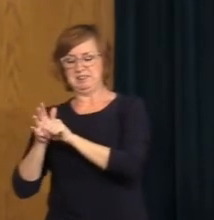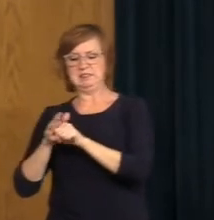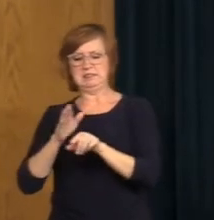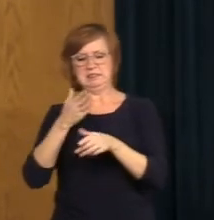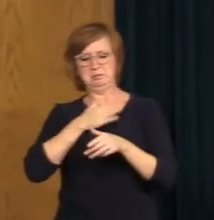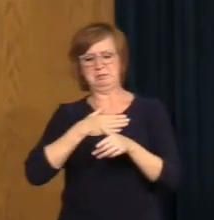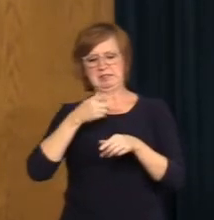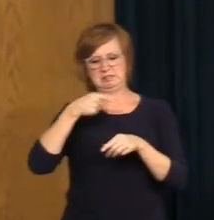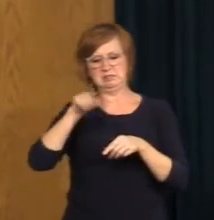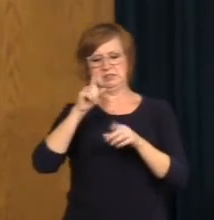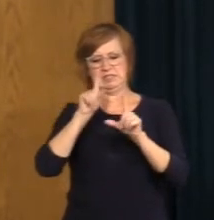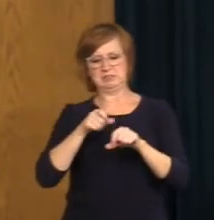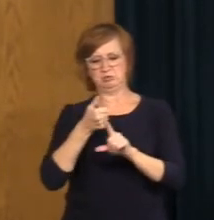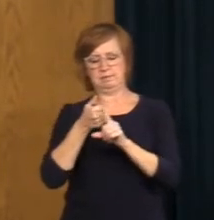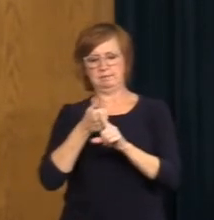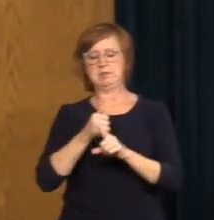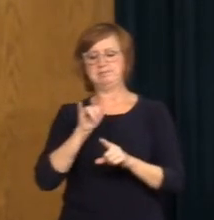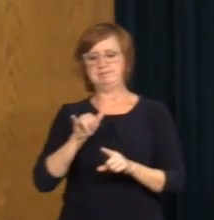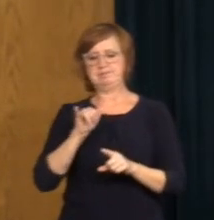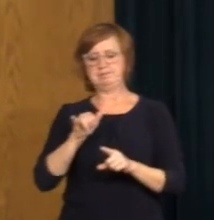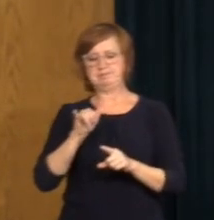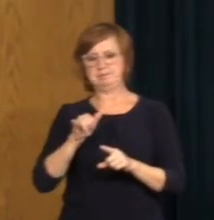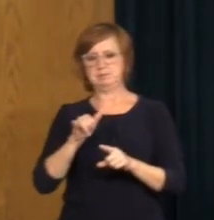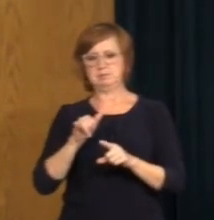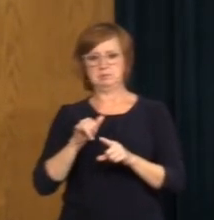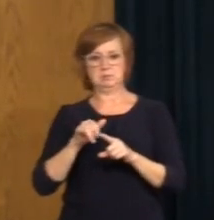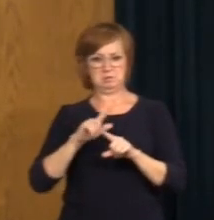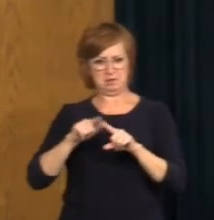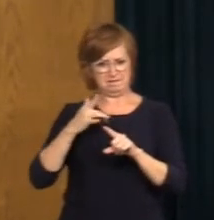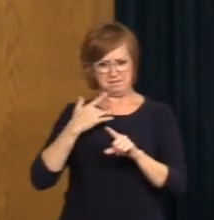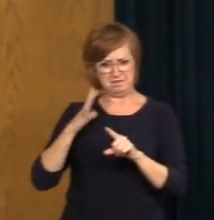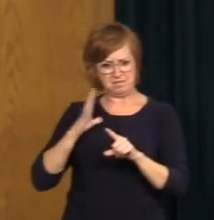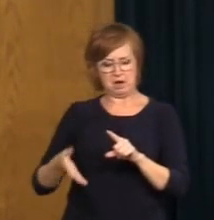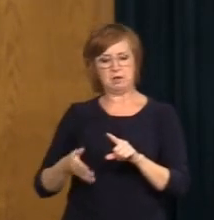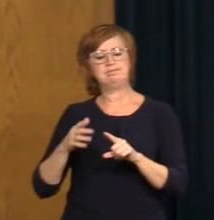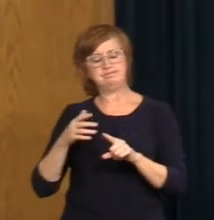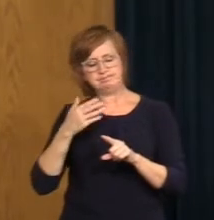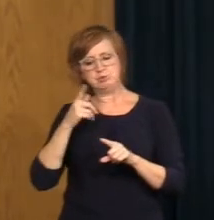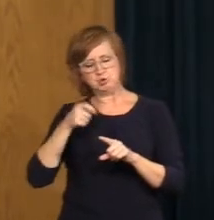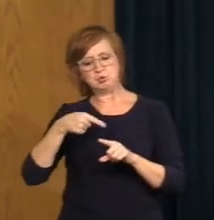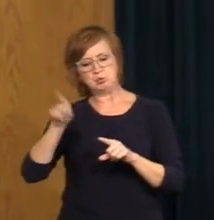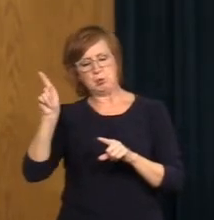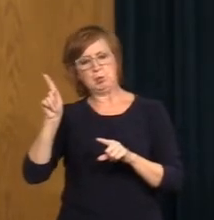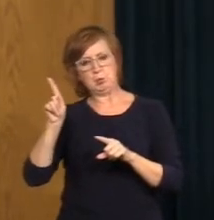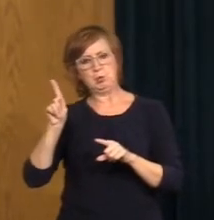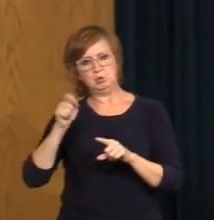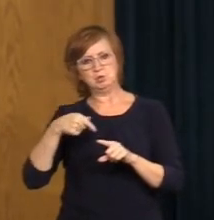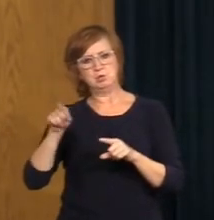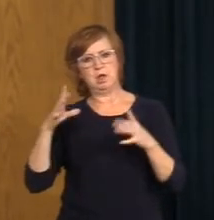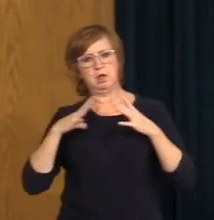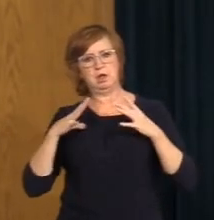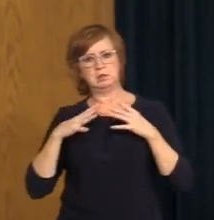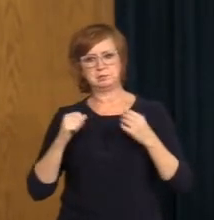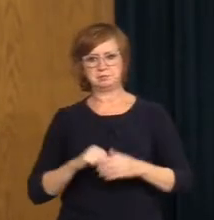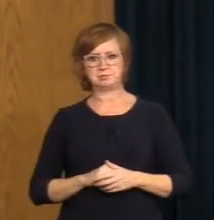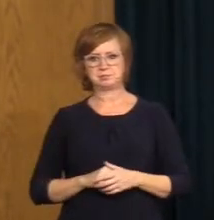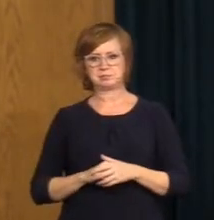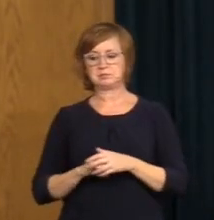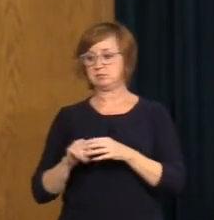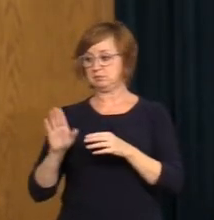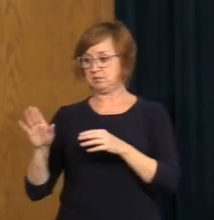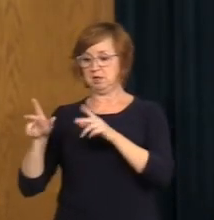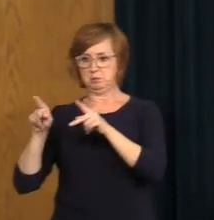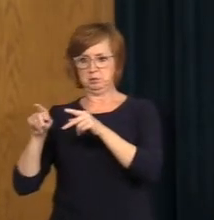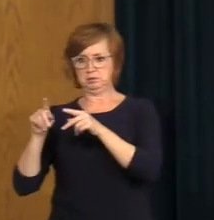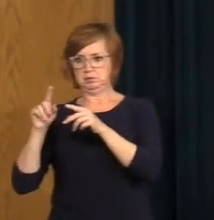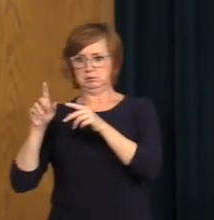cases so that they are isolated, and then their close contacts, including their household contacts, are isolated. So it's quite an intense effort when there's a